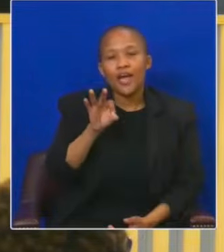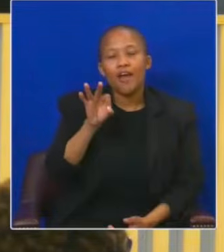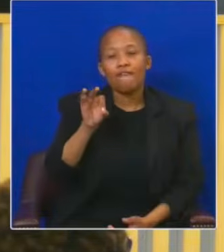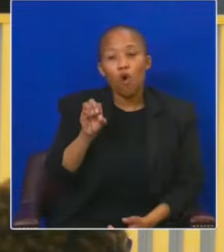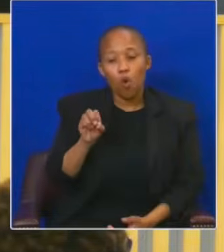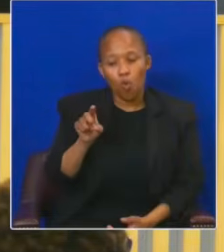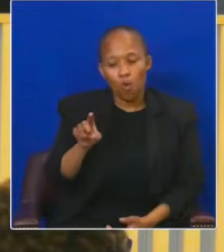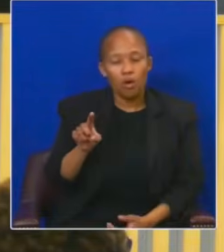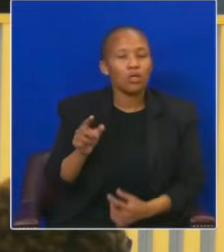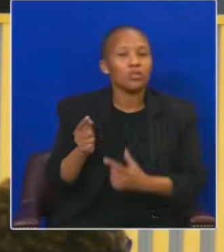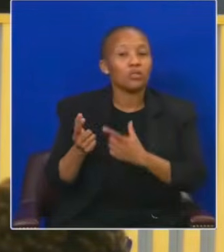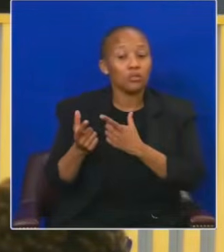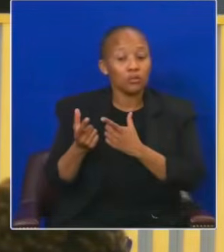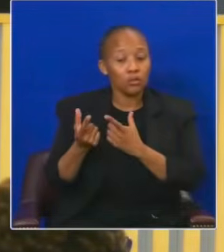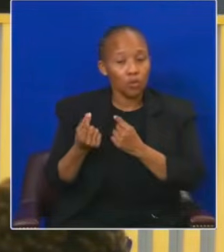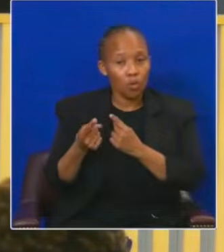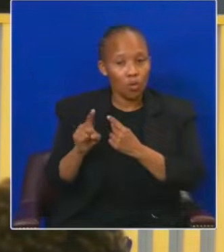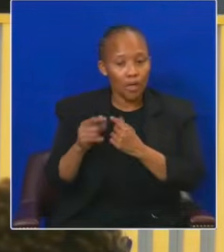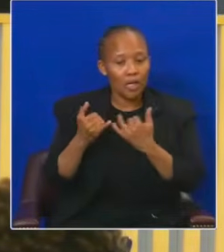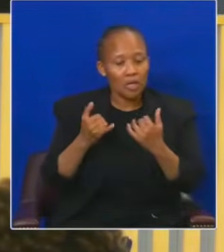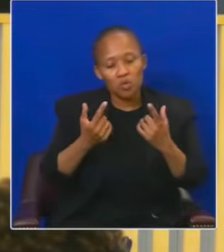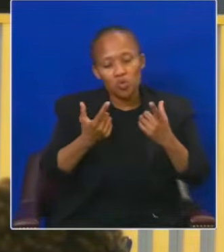the inspection of